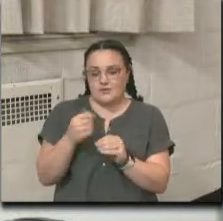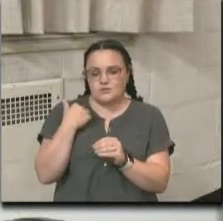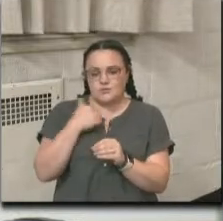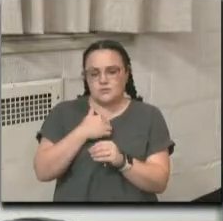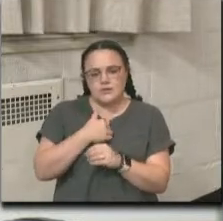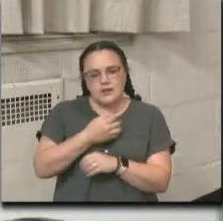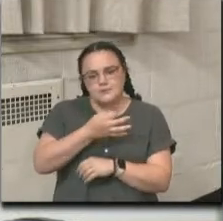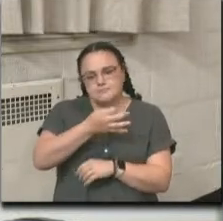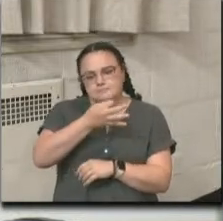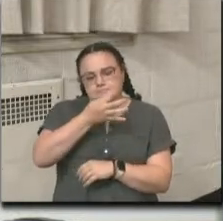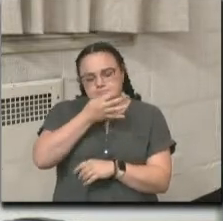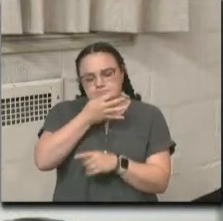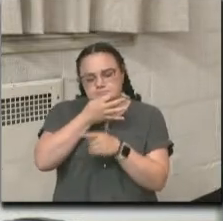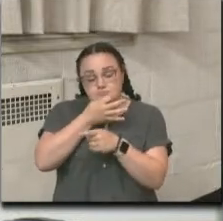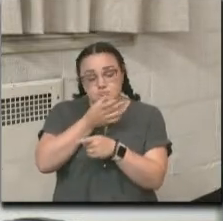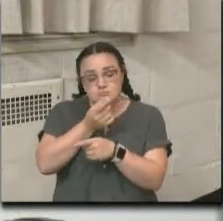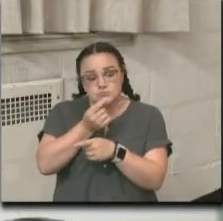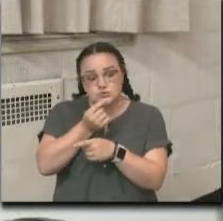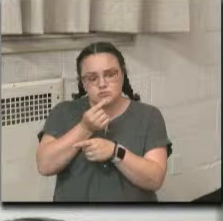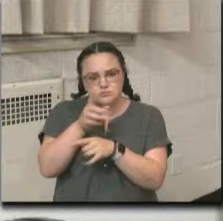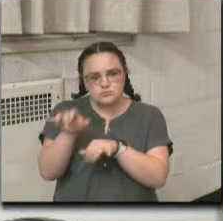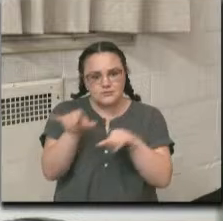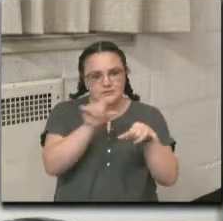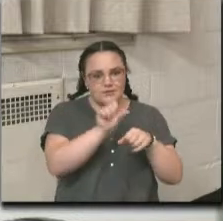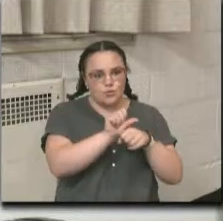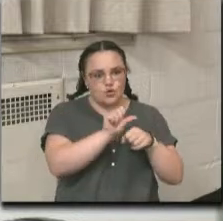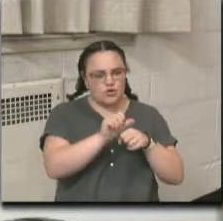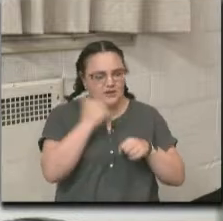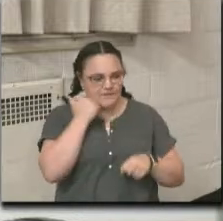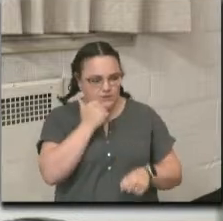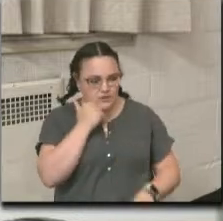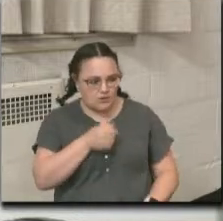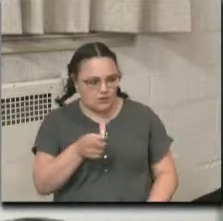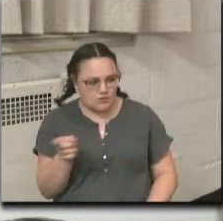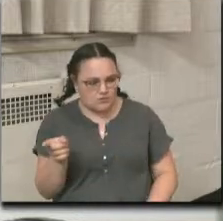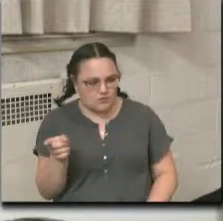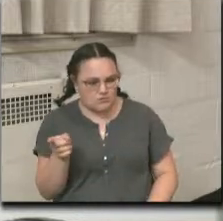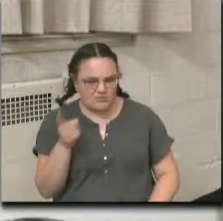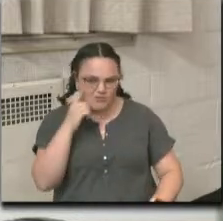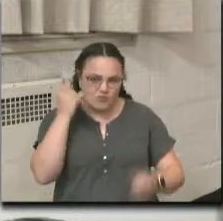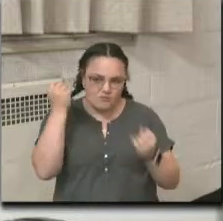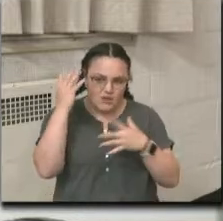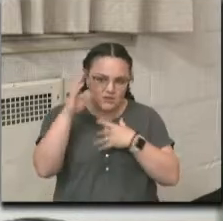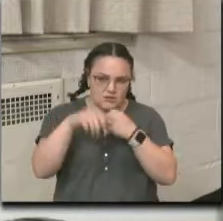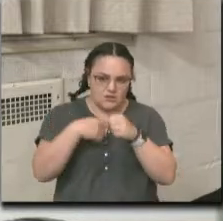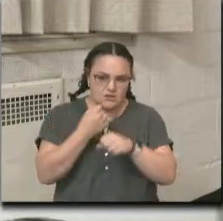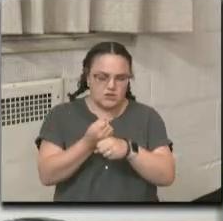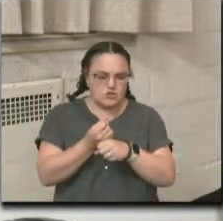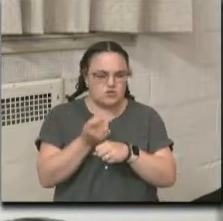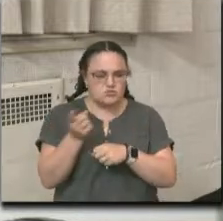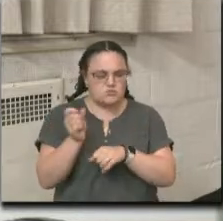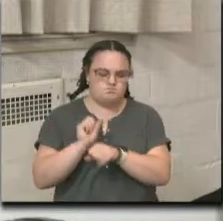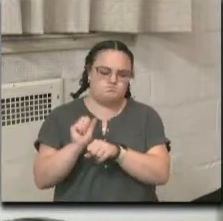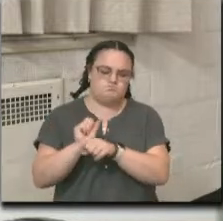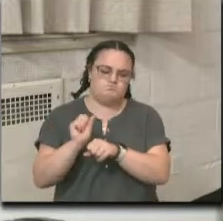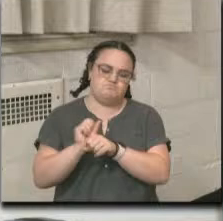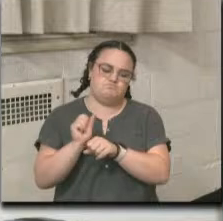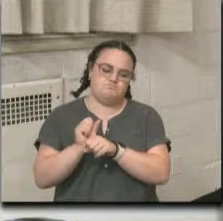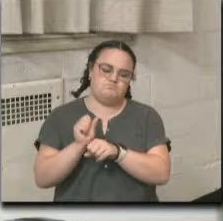experts who do this work every day, have for years, and we